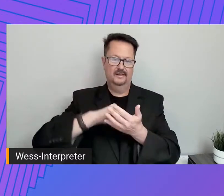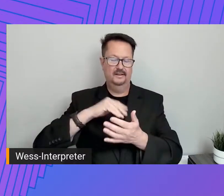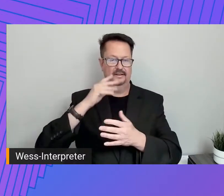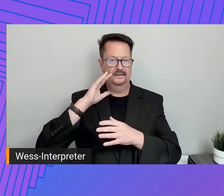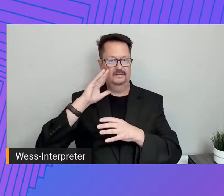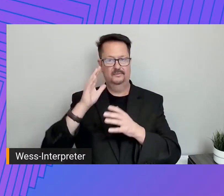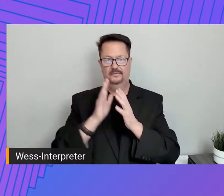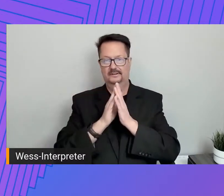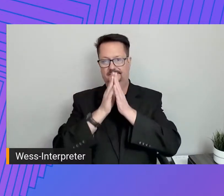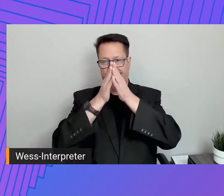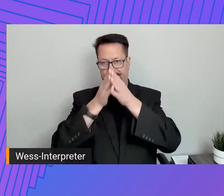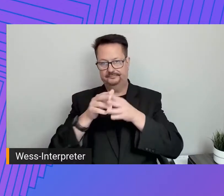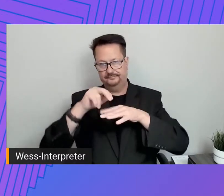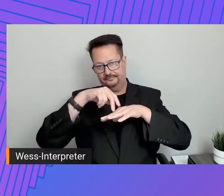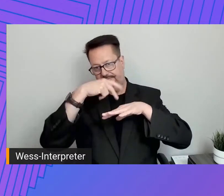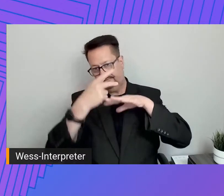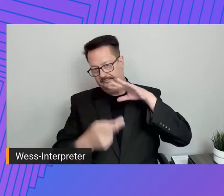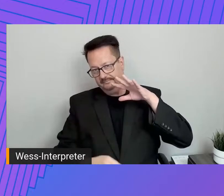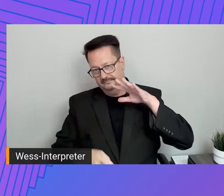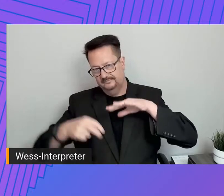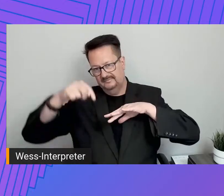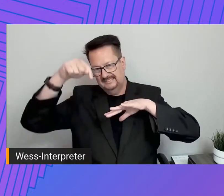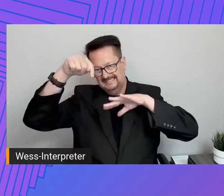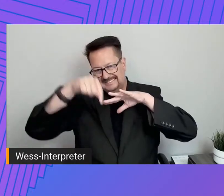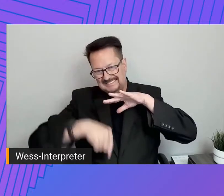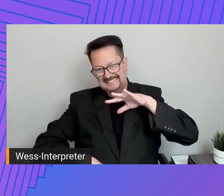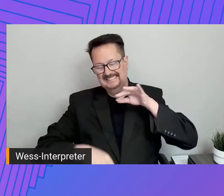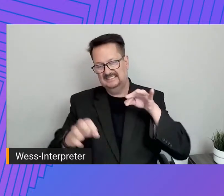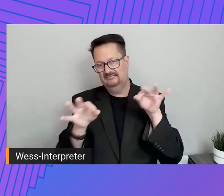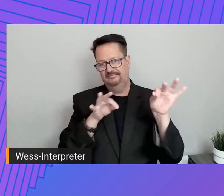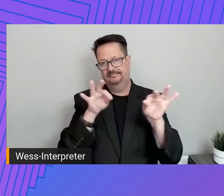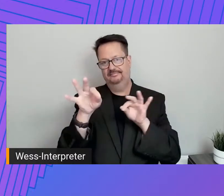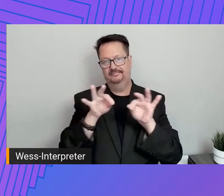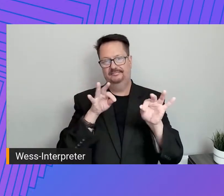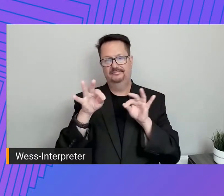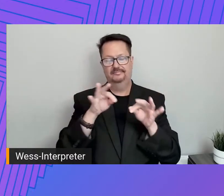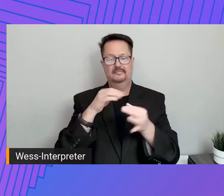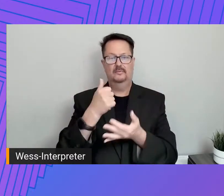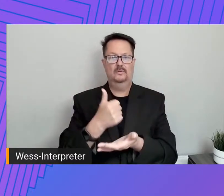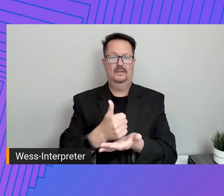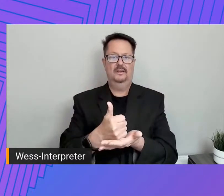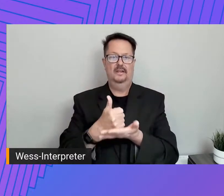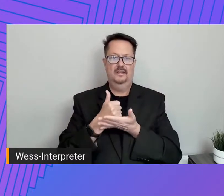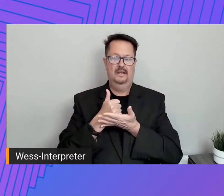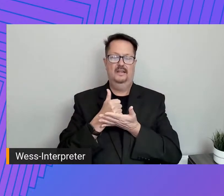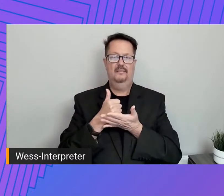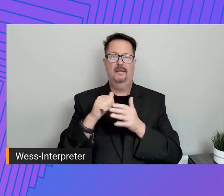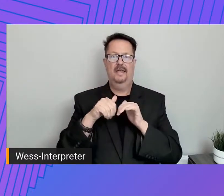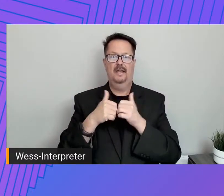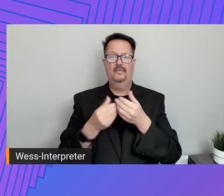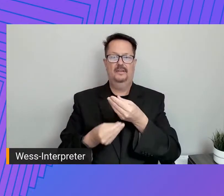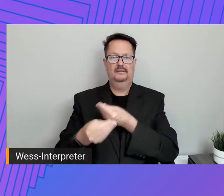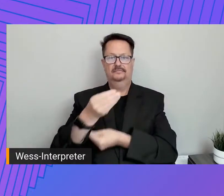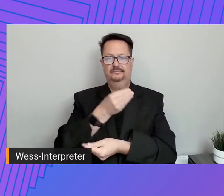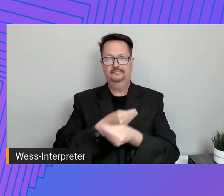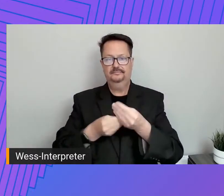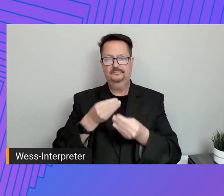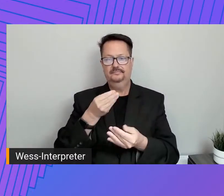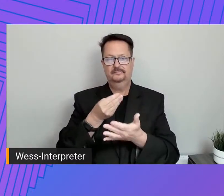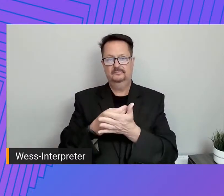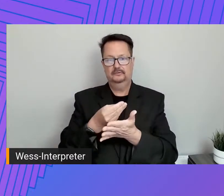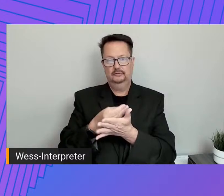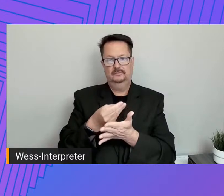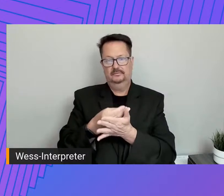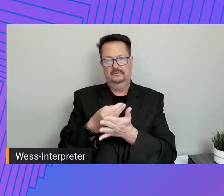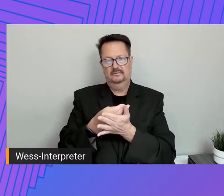couple different tech stacks. And he's going to help us see how they handle concurrency and then share for you why